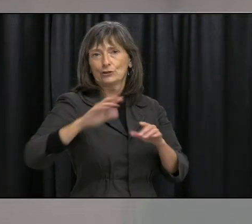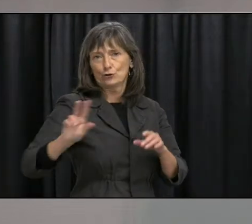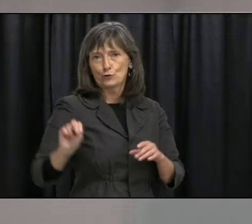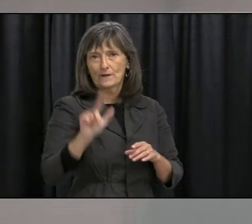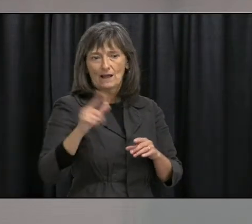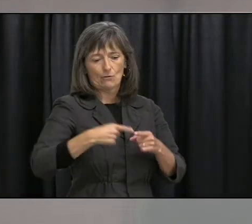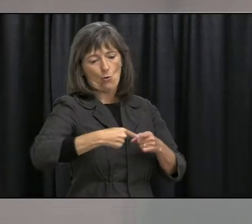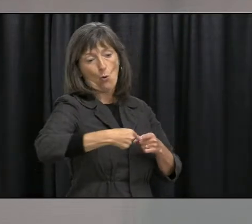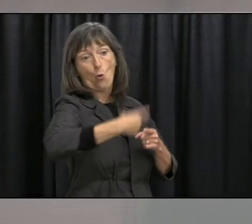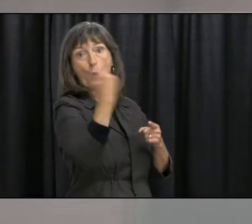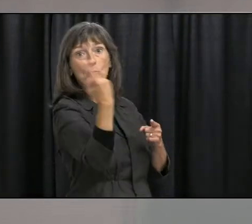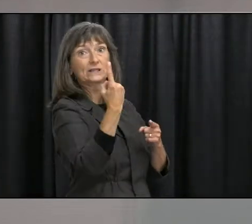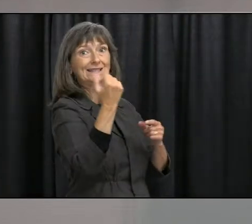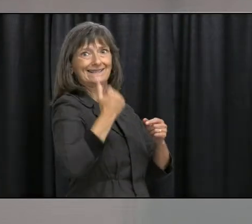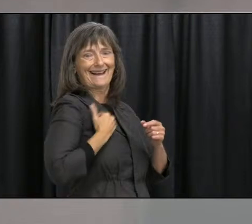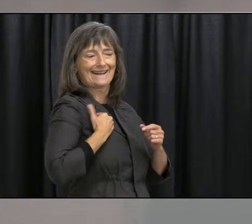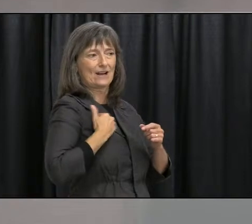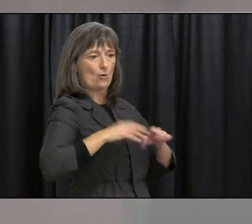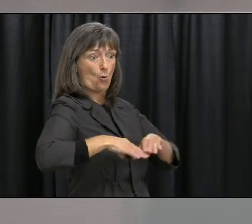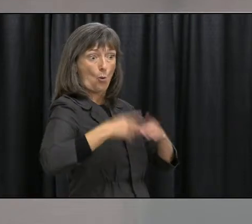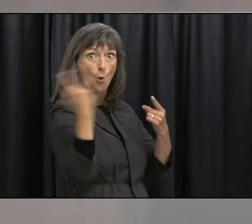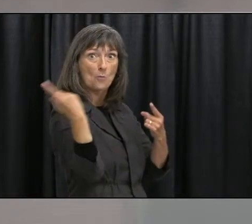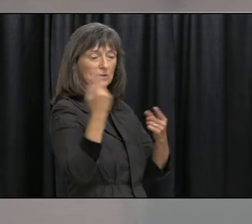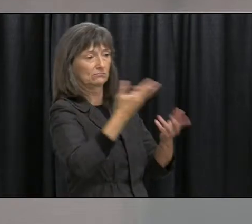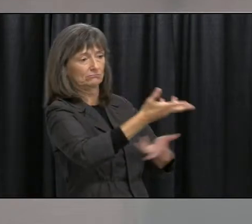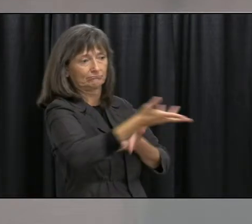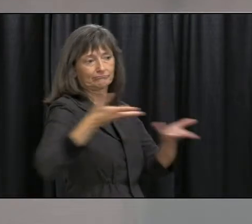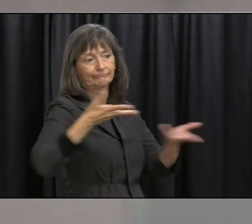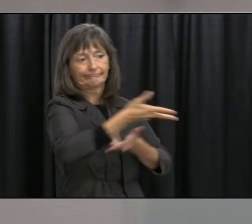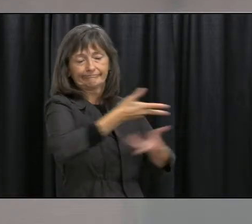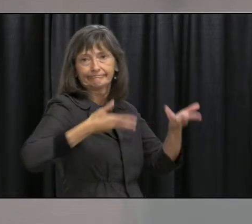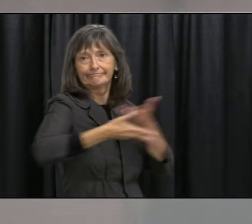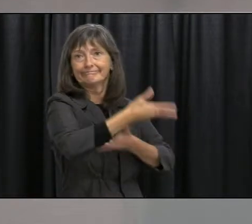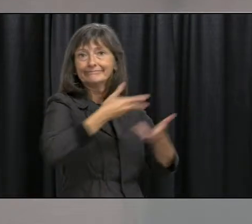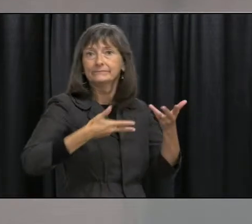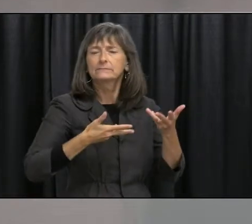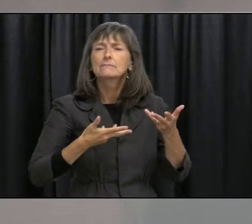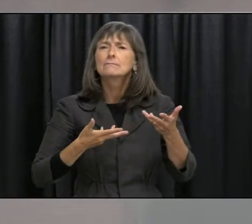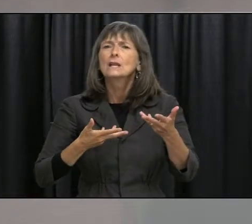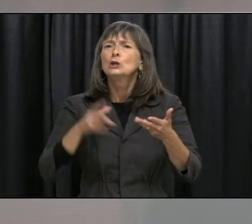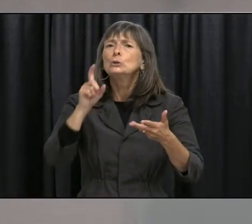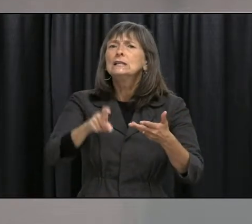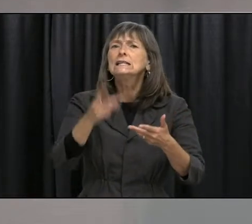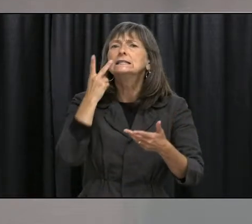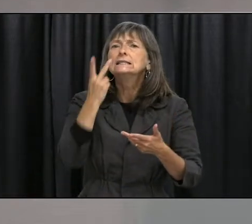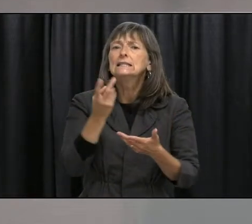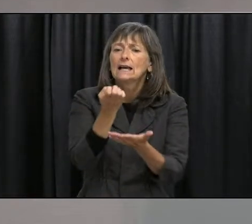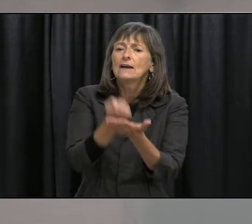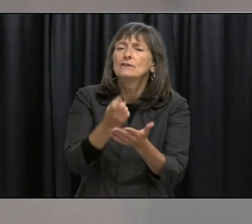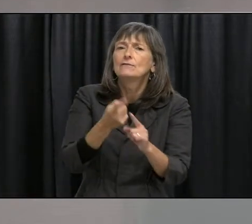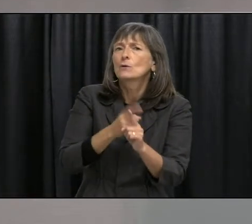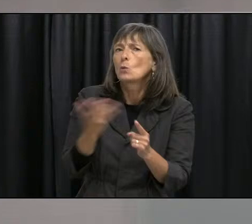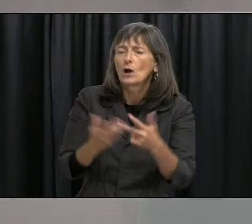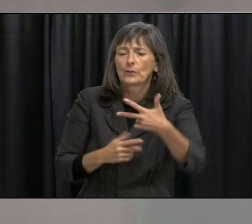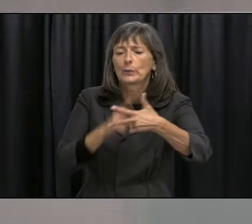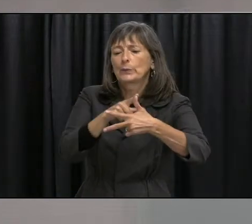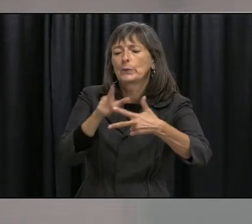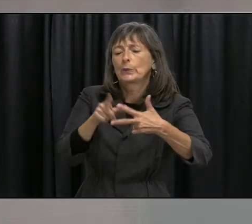the Canadian bubble or to allowing that traffic to come in, what would those top 3 things be?